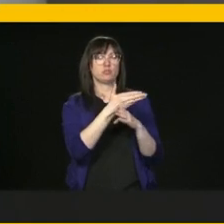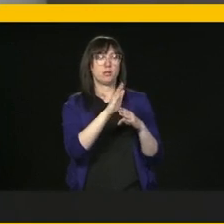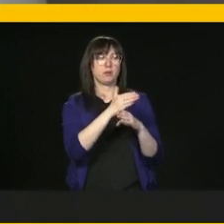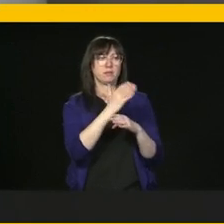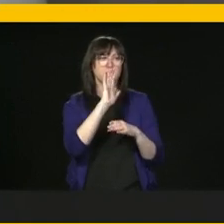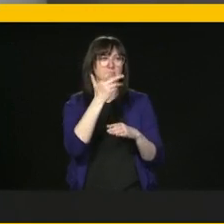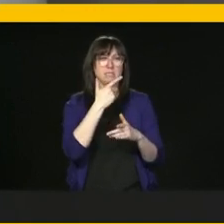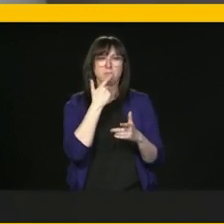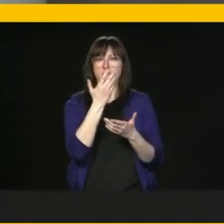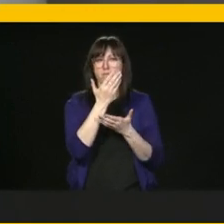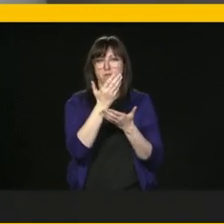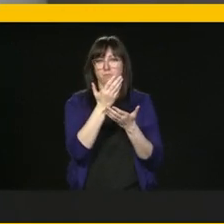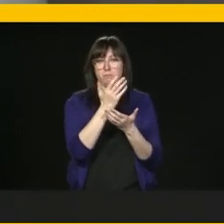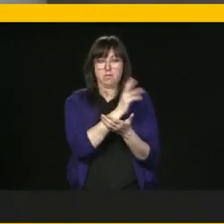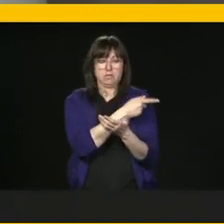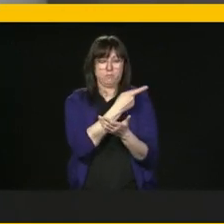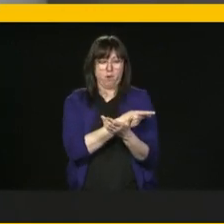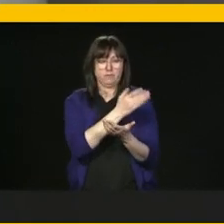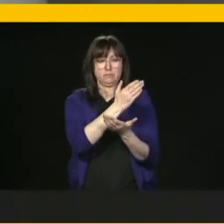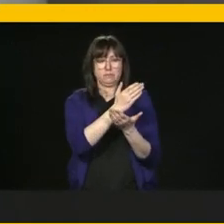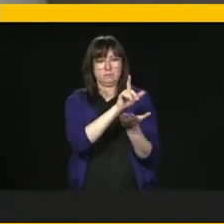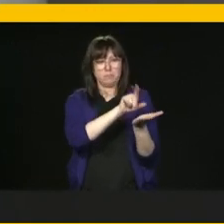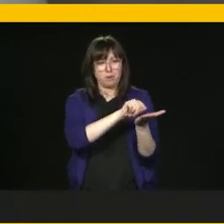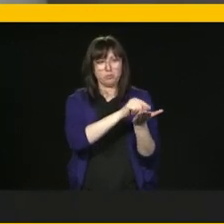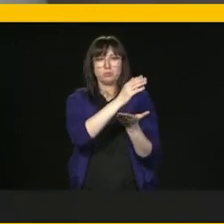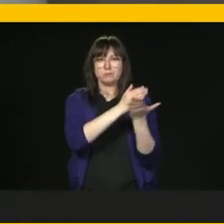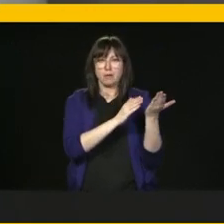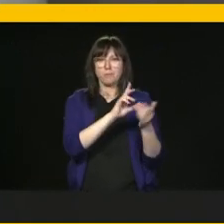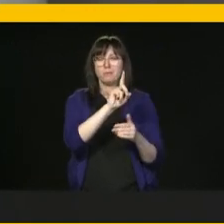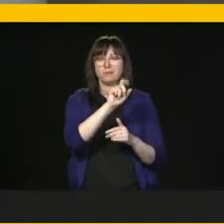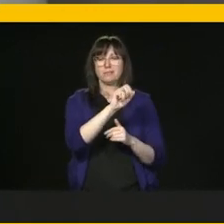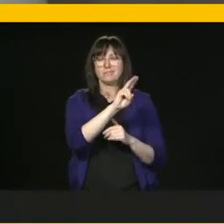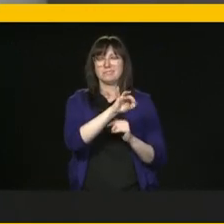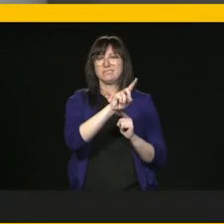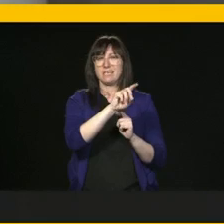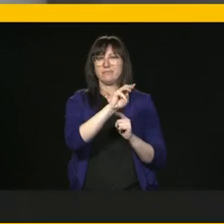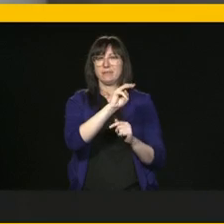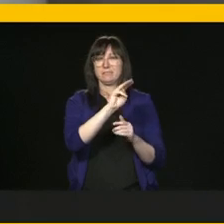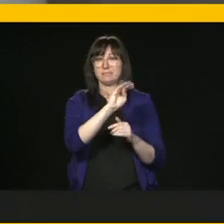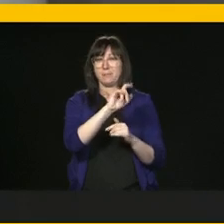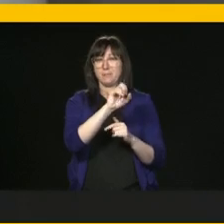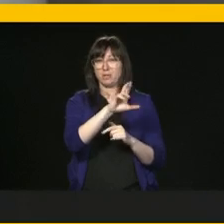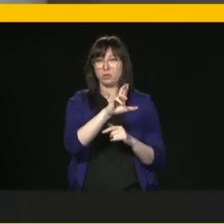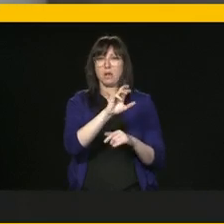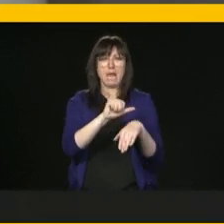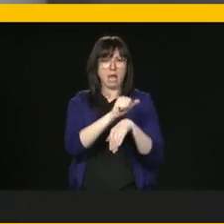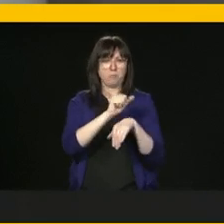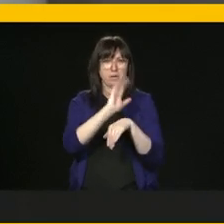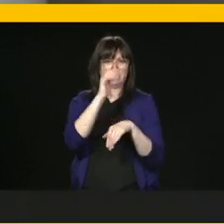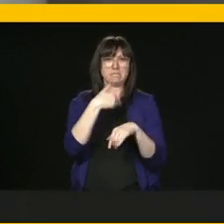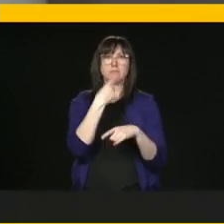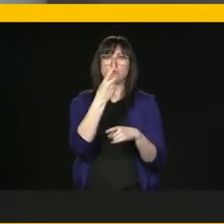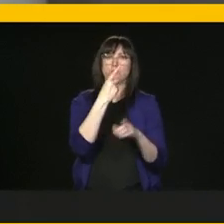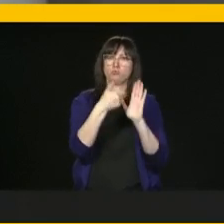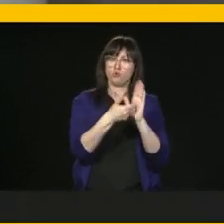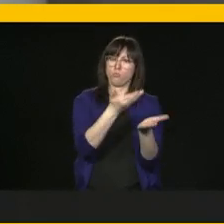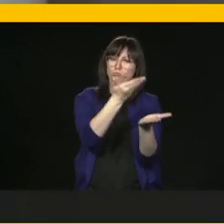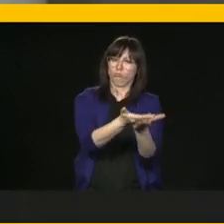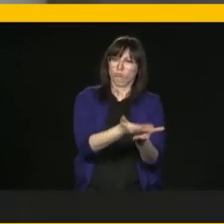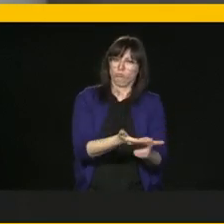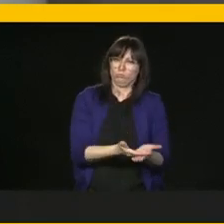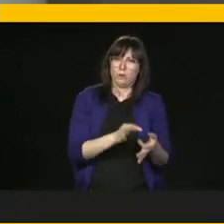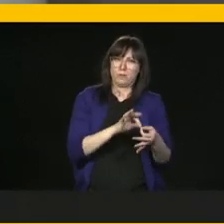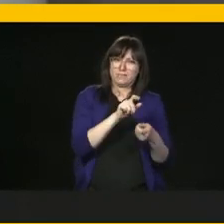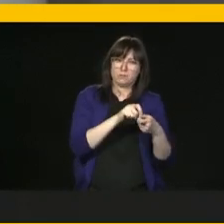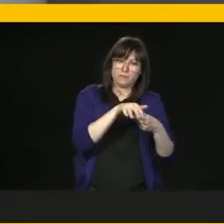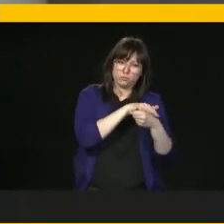publishing. David Naylor has said that Alberta is the only one that's showing us aggregate data on zones, demographics, growth rates, the kind of